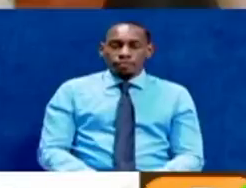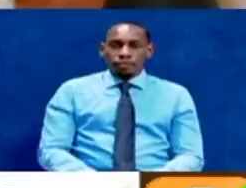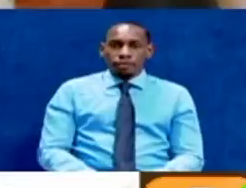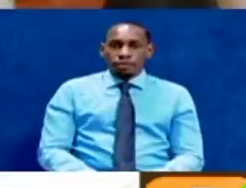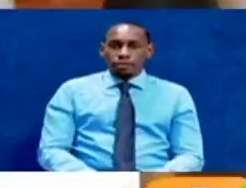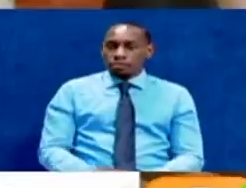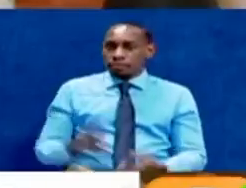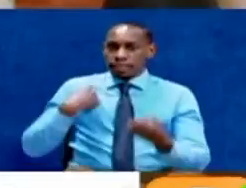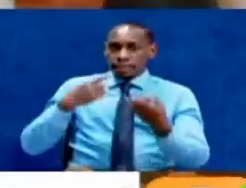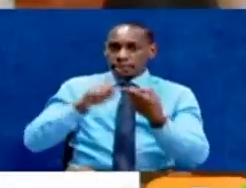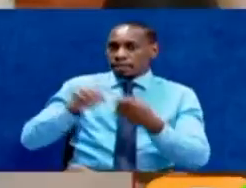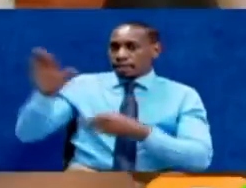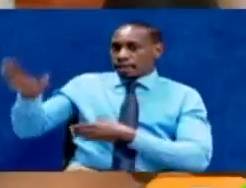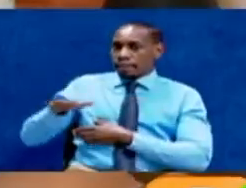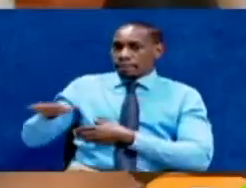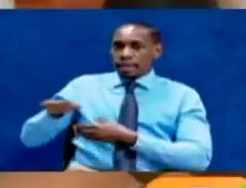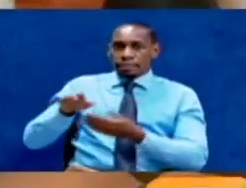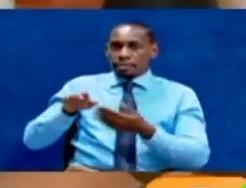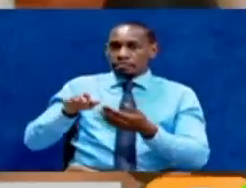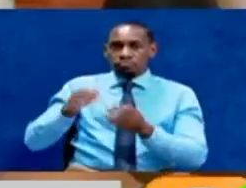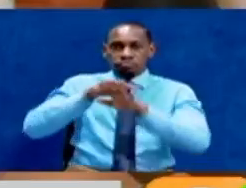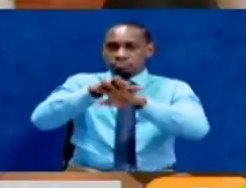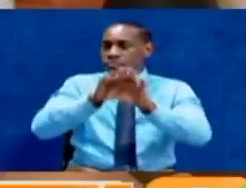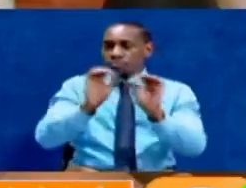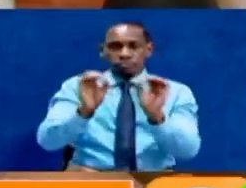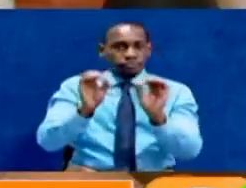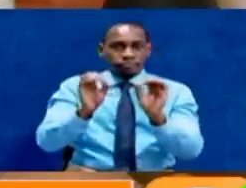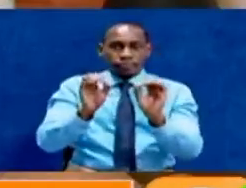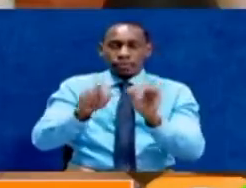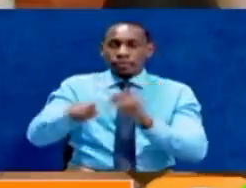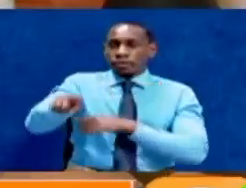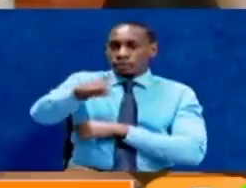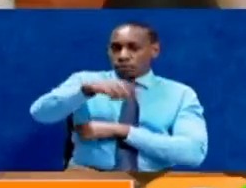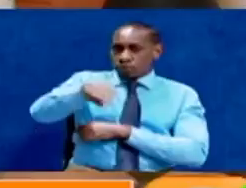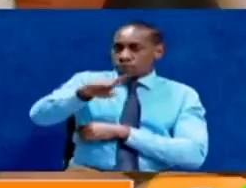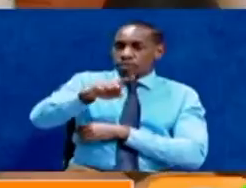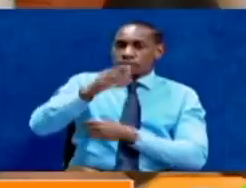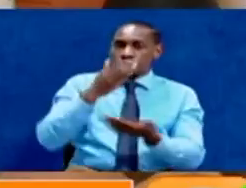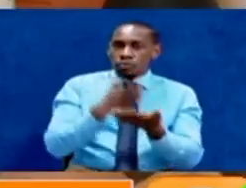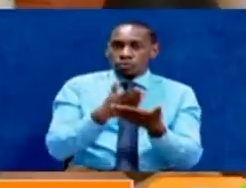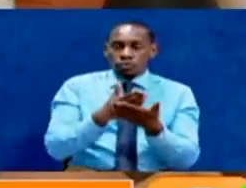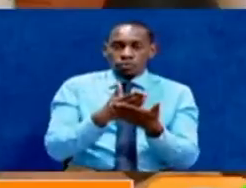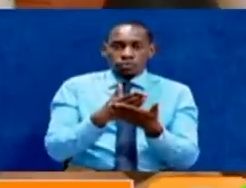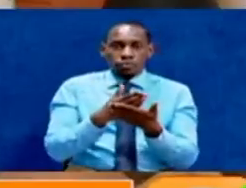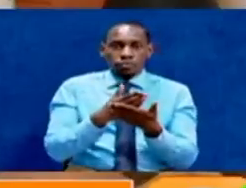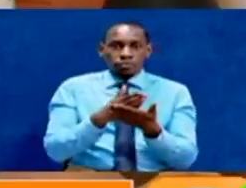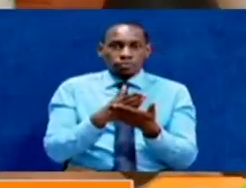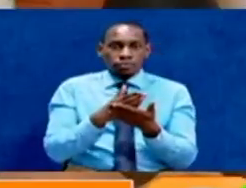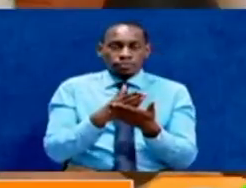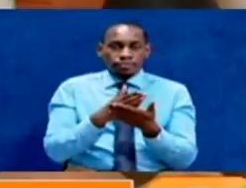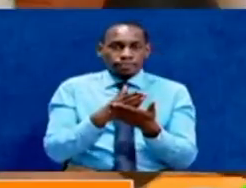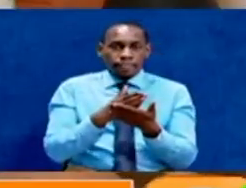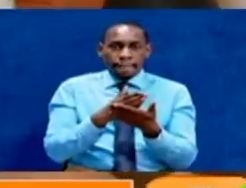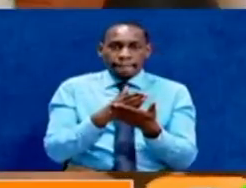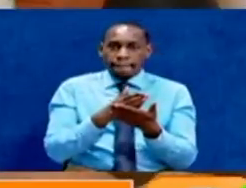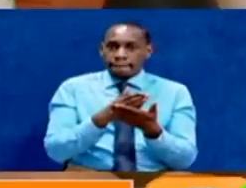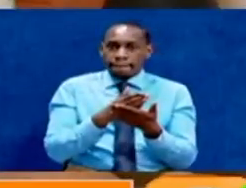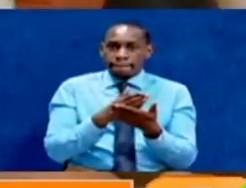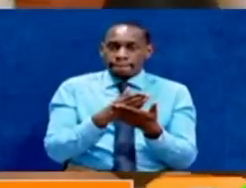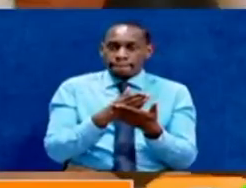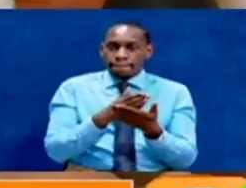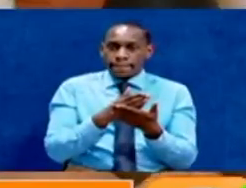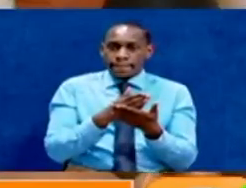First and foremost, I don't think parliament has been whipped into line. I think we are losing a very fundamental part of what it is that